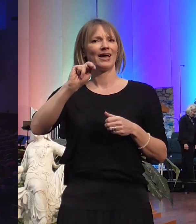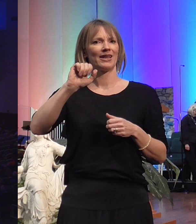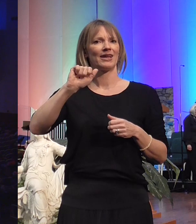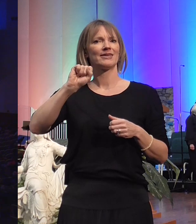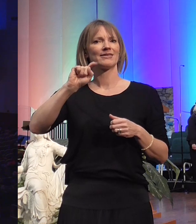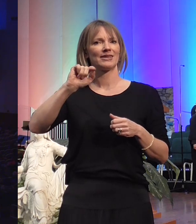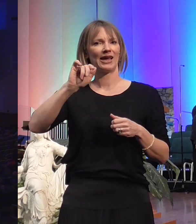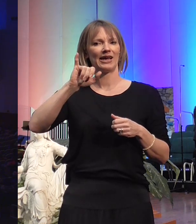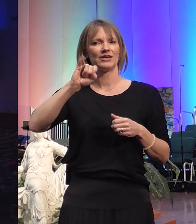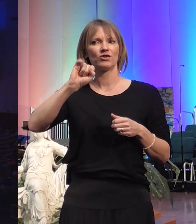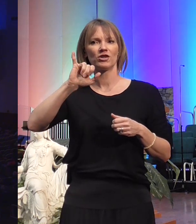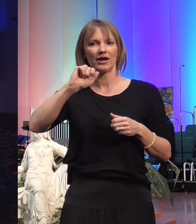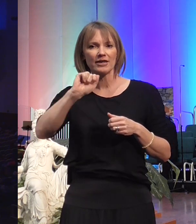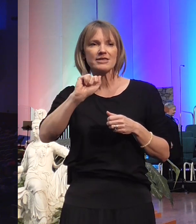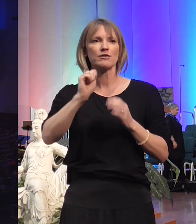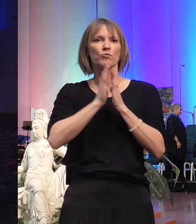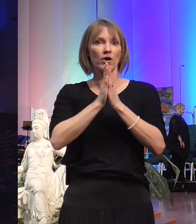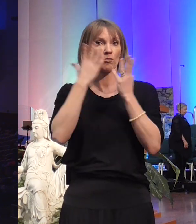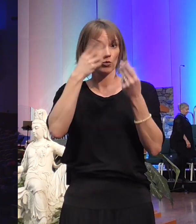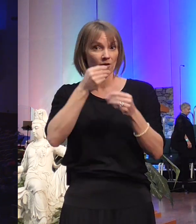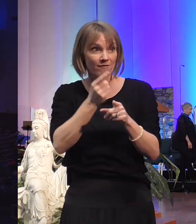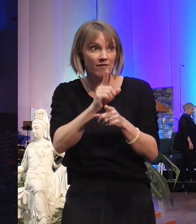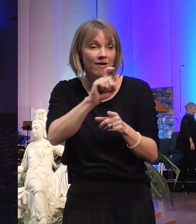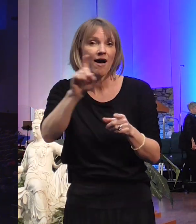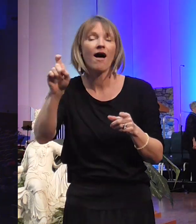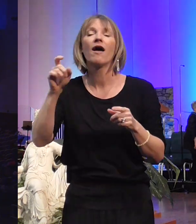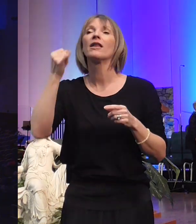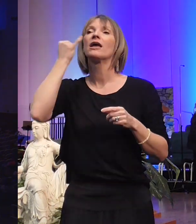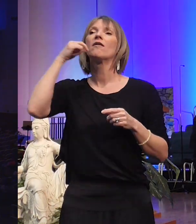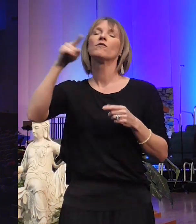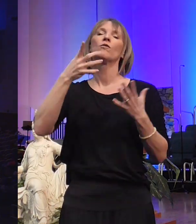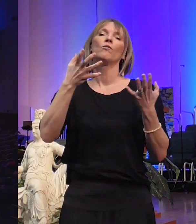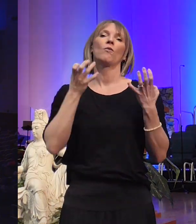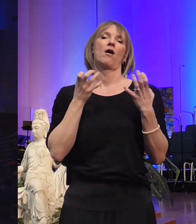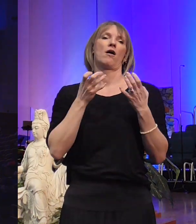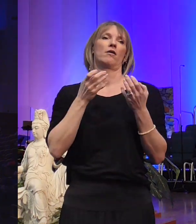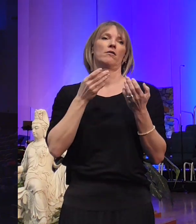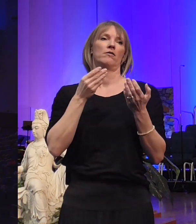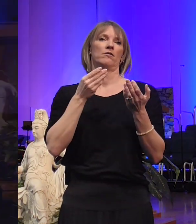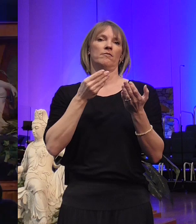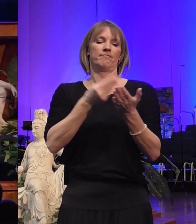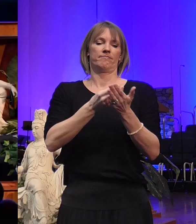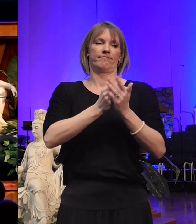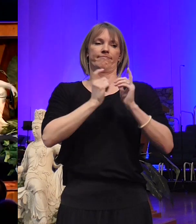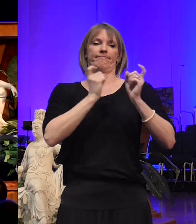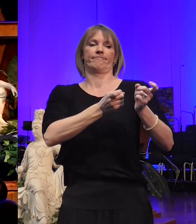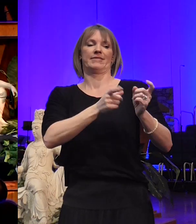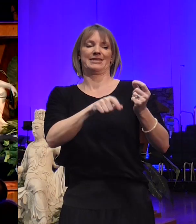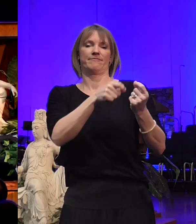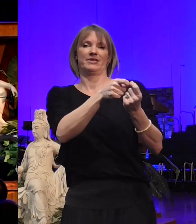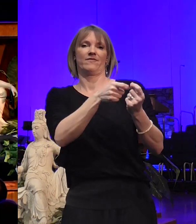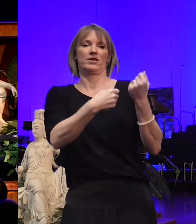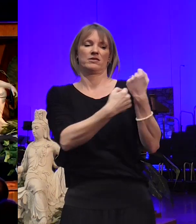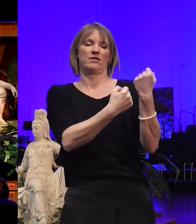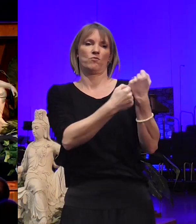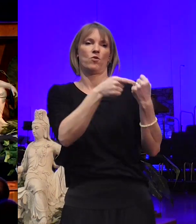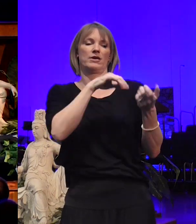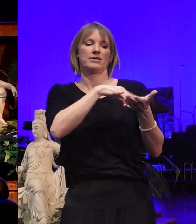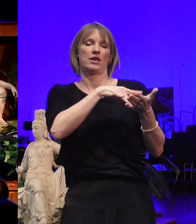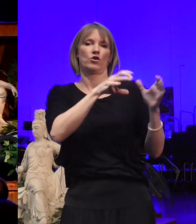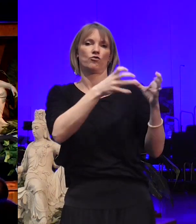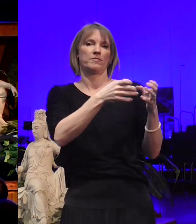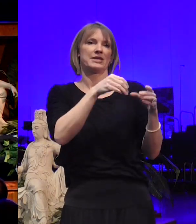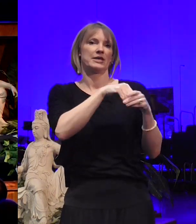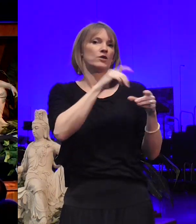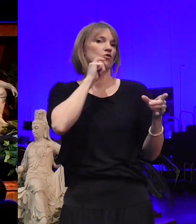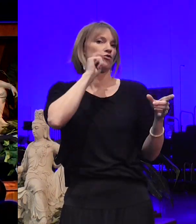prayer beautiful? If you would like to make a designated contribution to supporting these study groups in Ukraine,